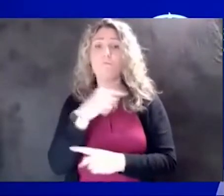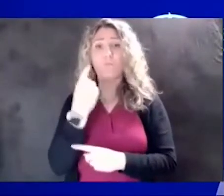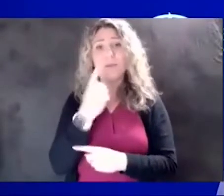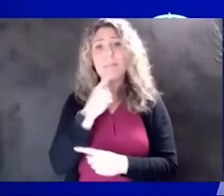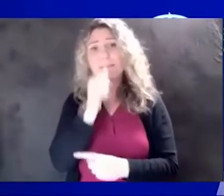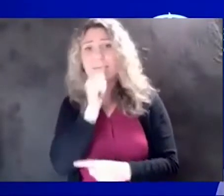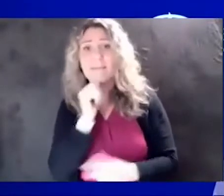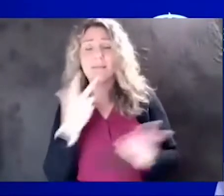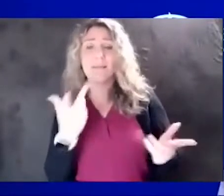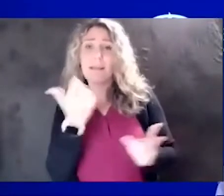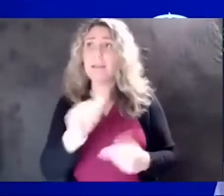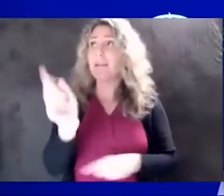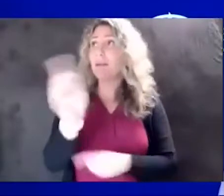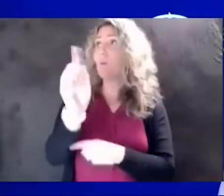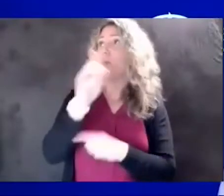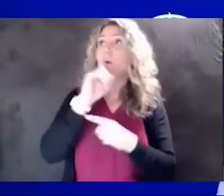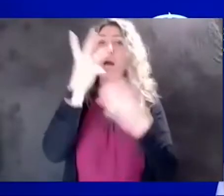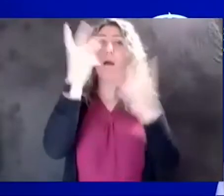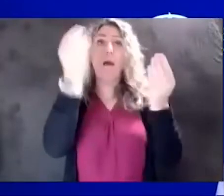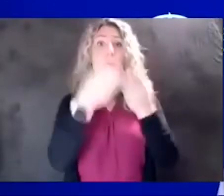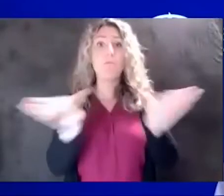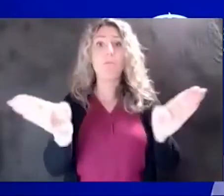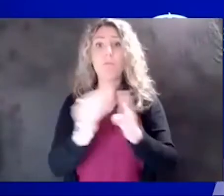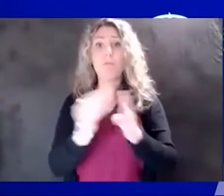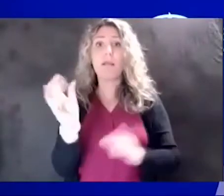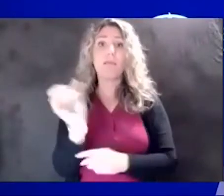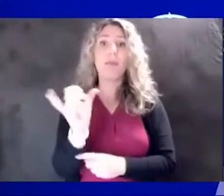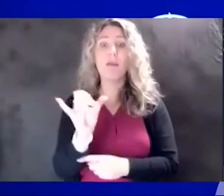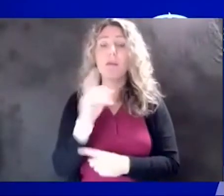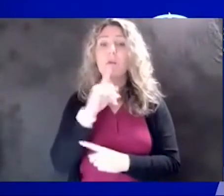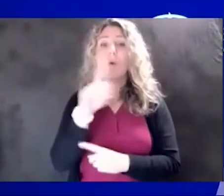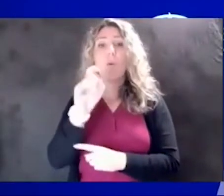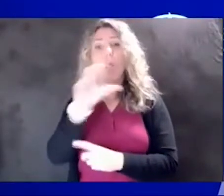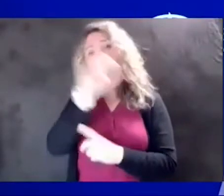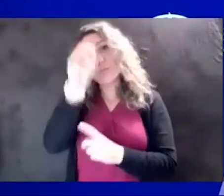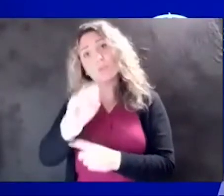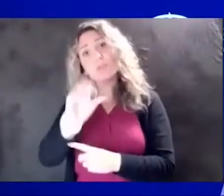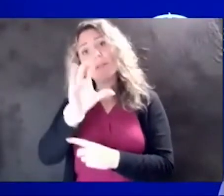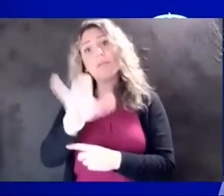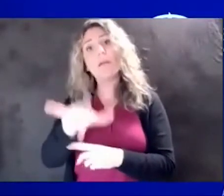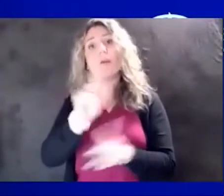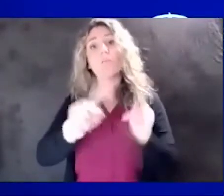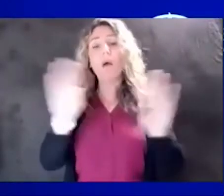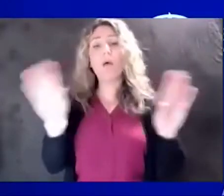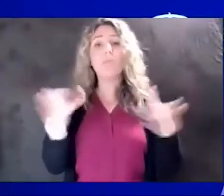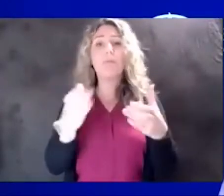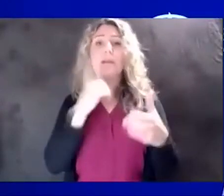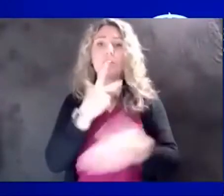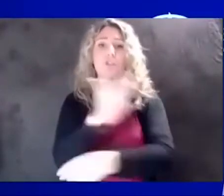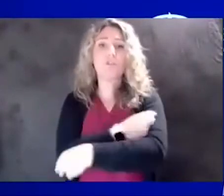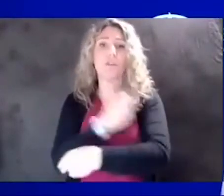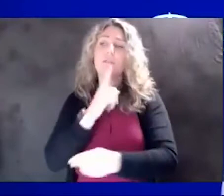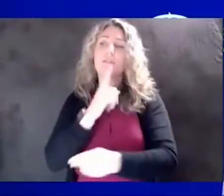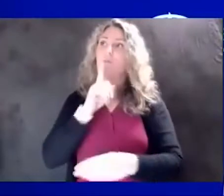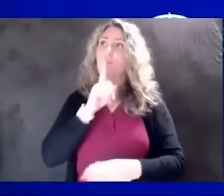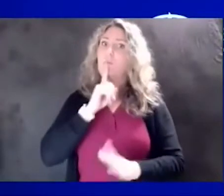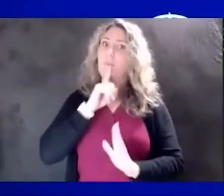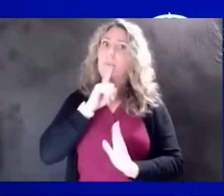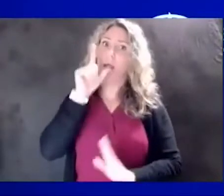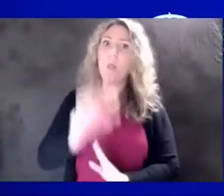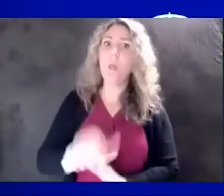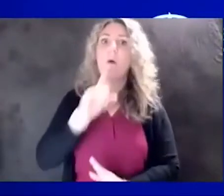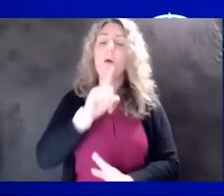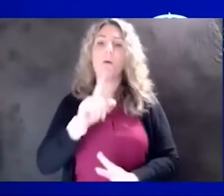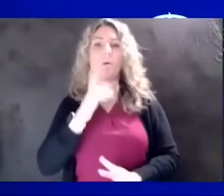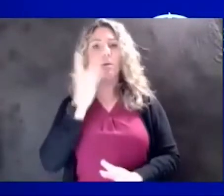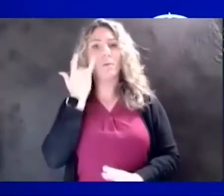you go in public, the likelihood that 100% of that population is vaccinated is extremely low. So if you still feel more